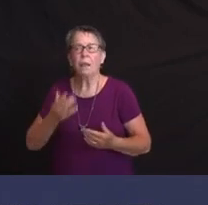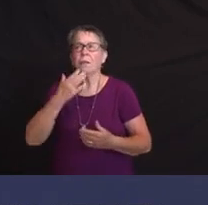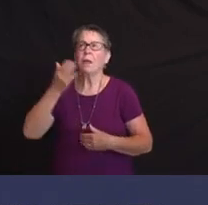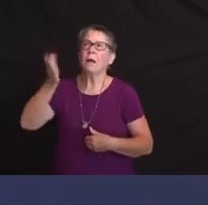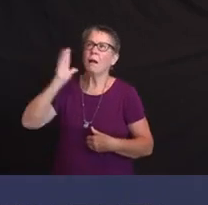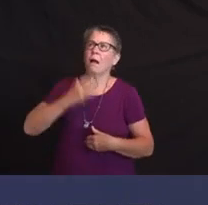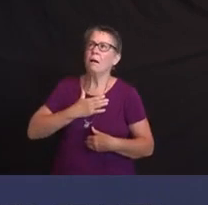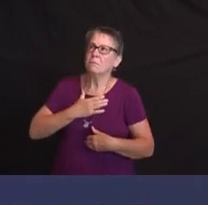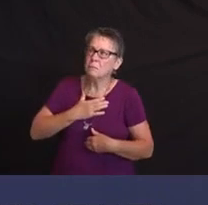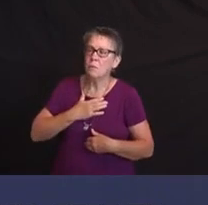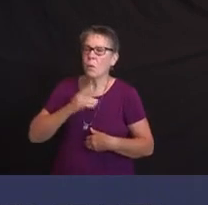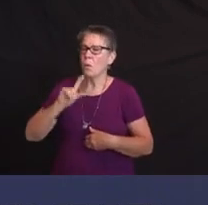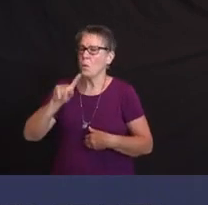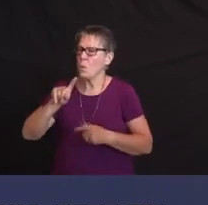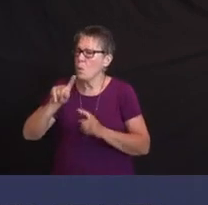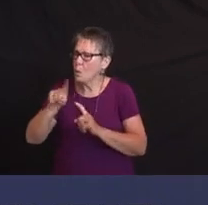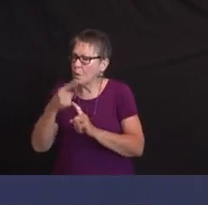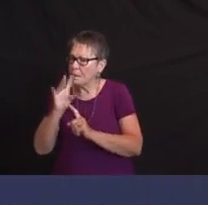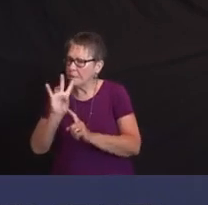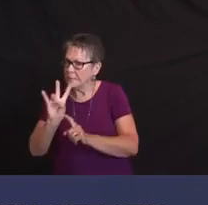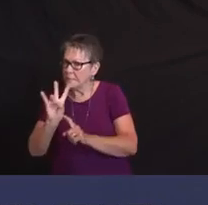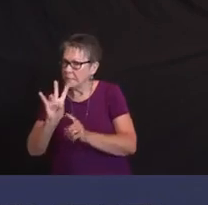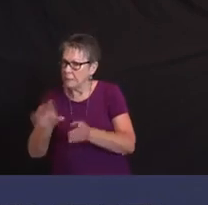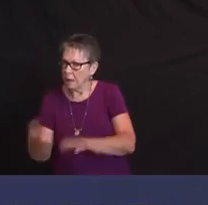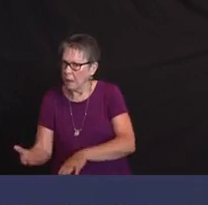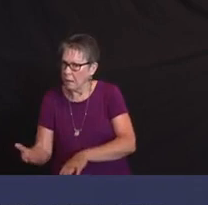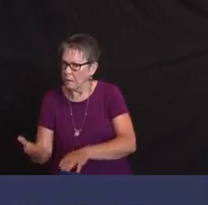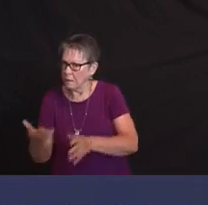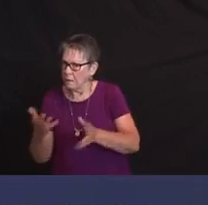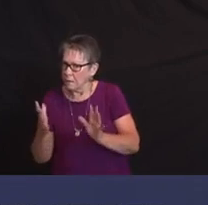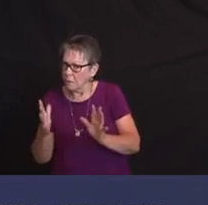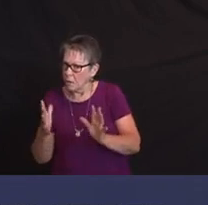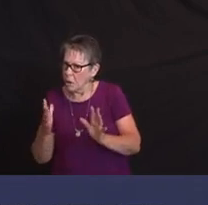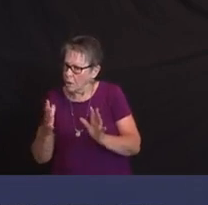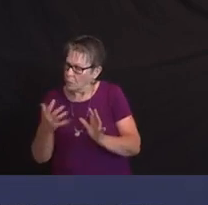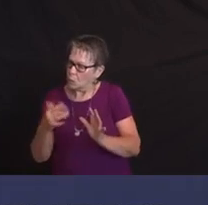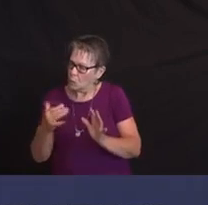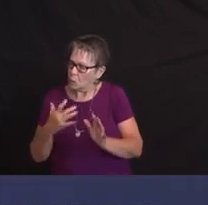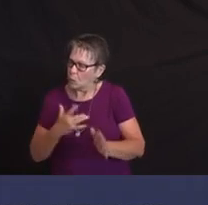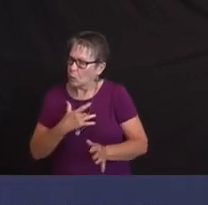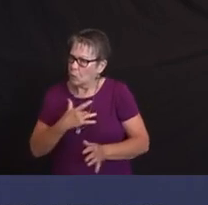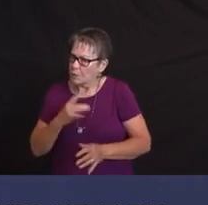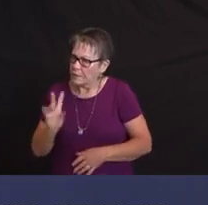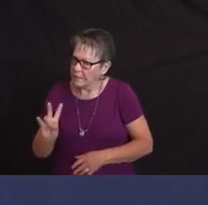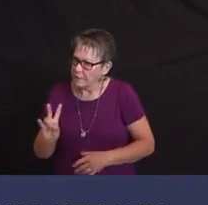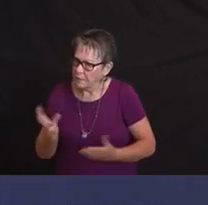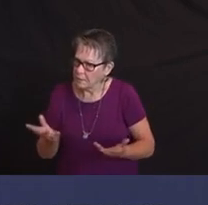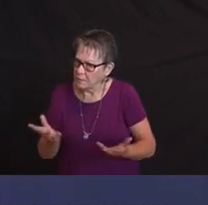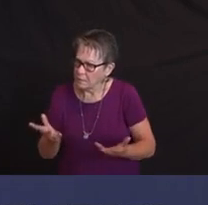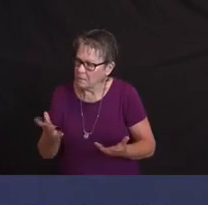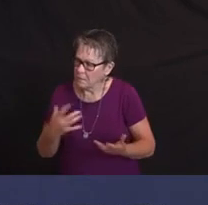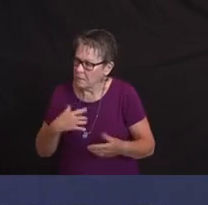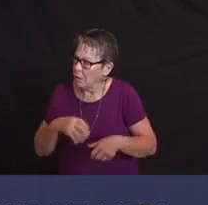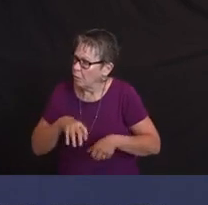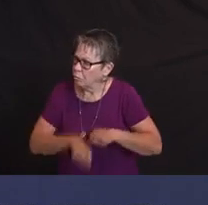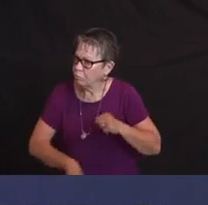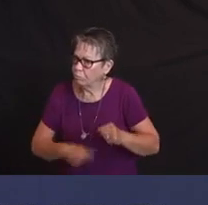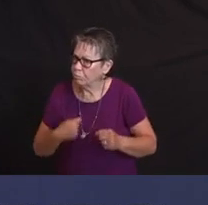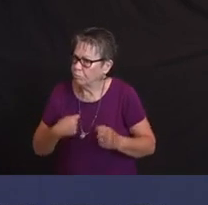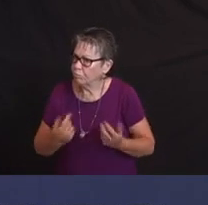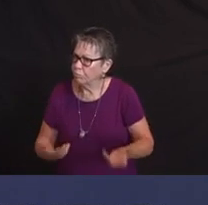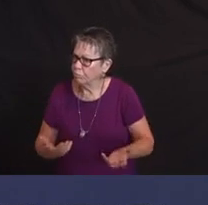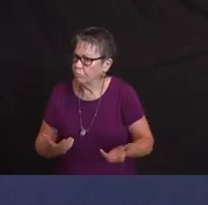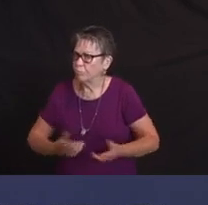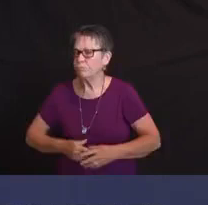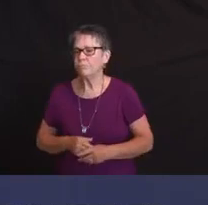little kids, and I say only with the heaviest of hearts, because don't tell that to any of those 7 families. But we just